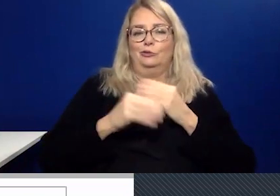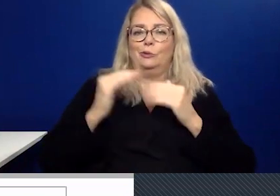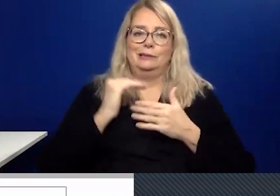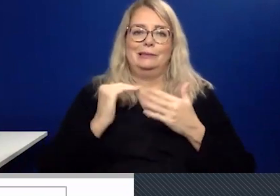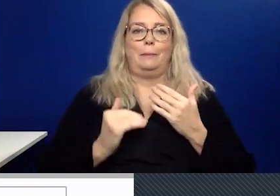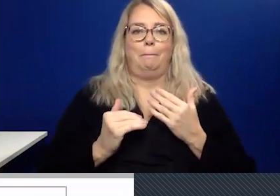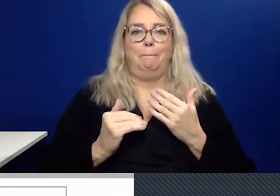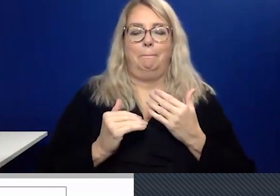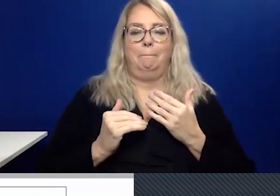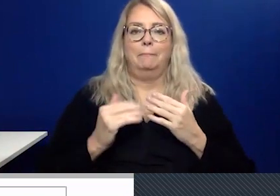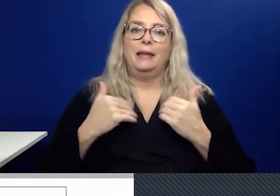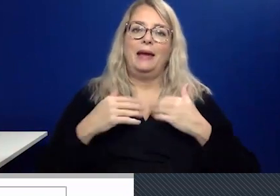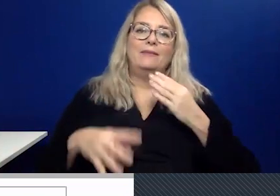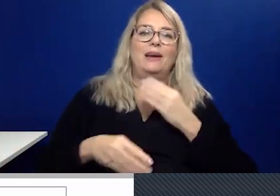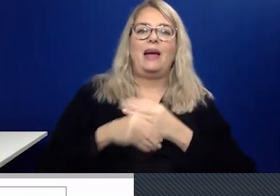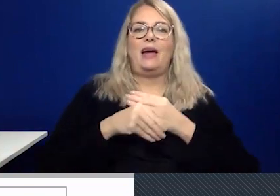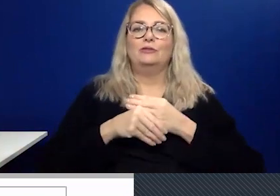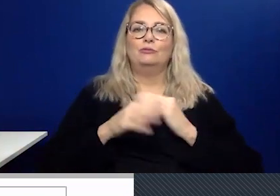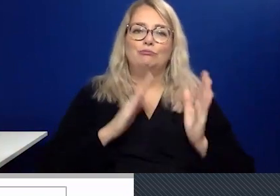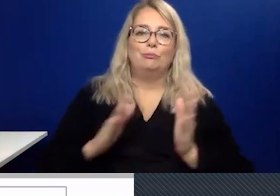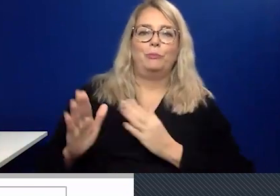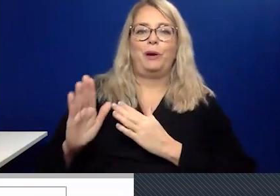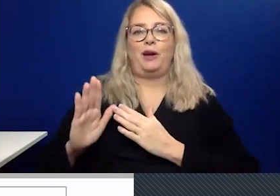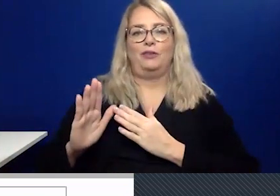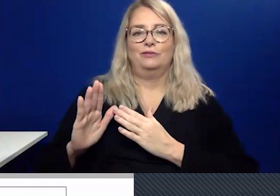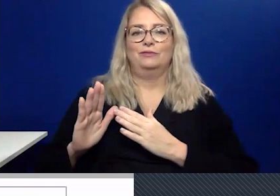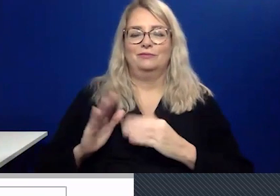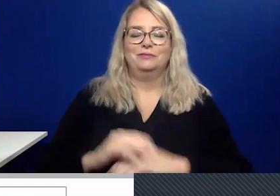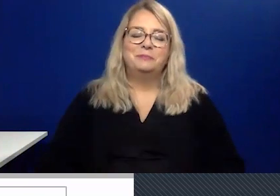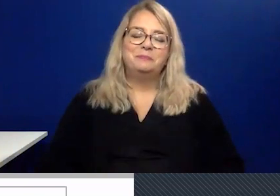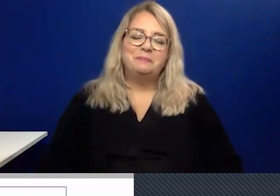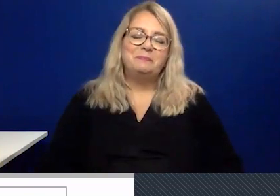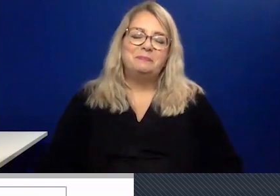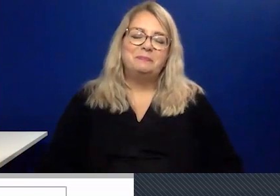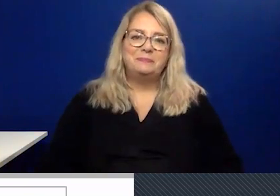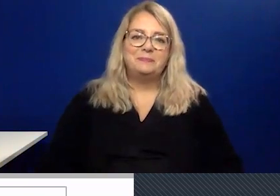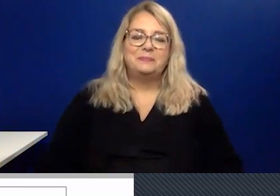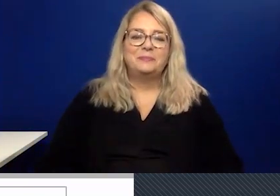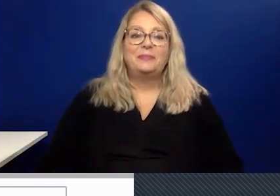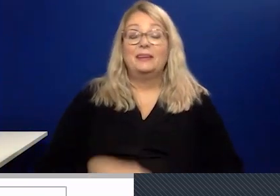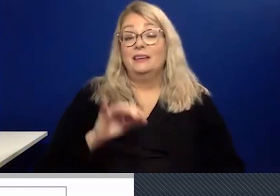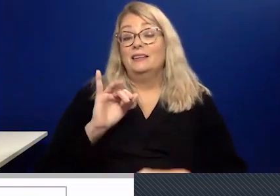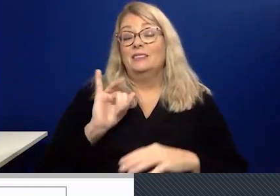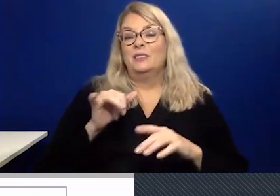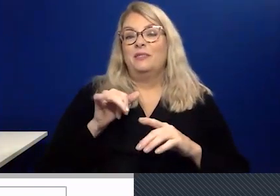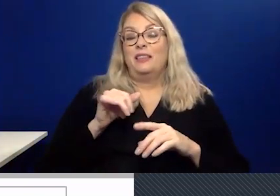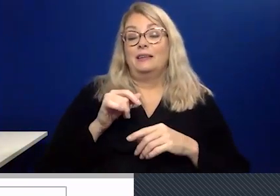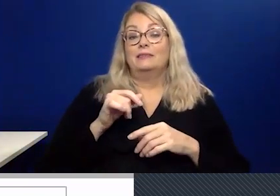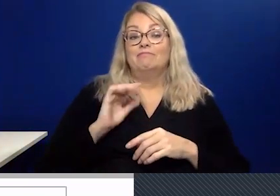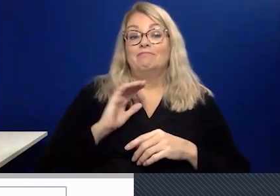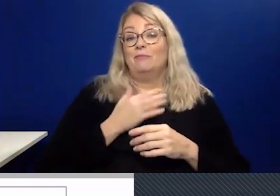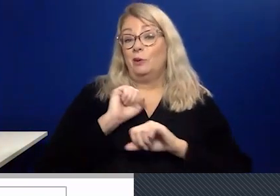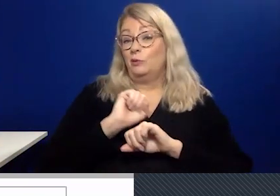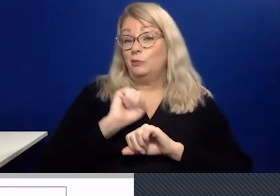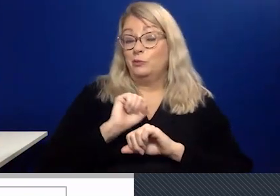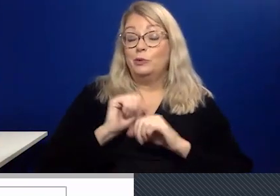have that extra level of preparedness when they do show up to their class on the first day. So that's stuff that we do. We're going to